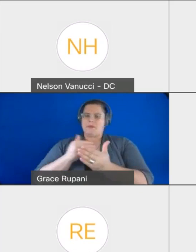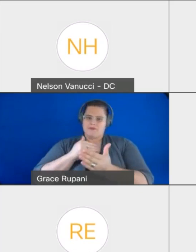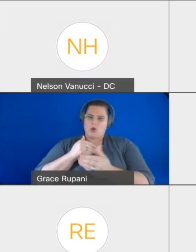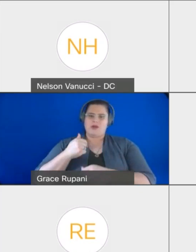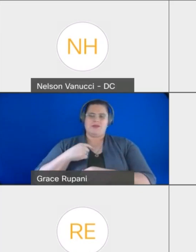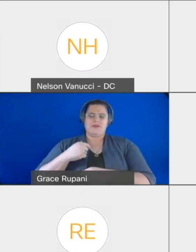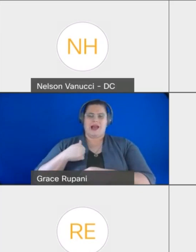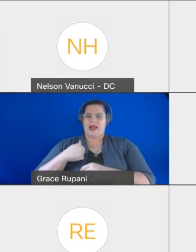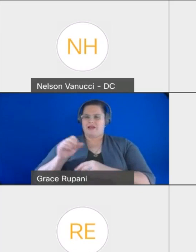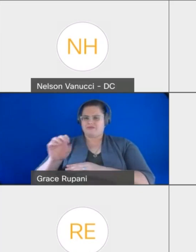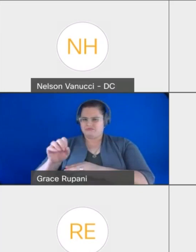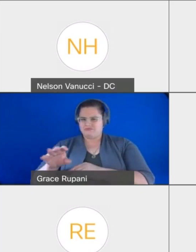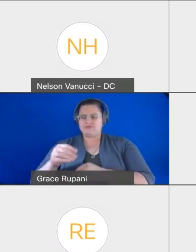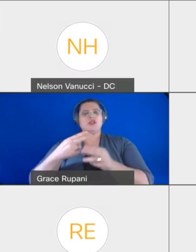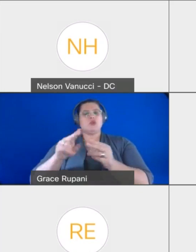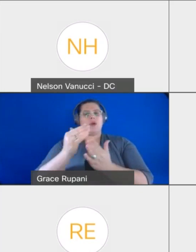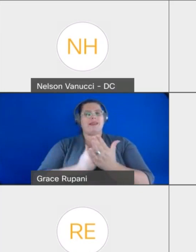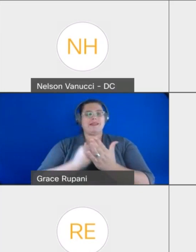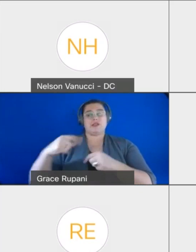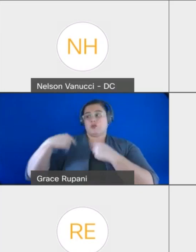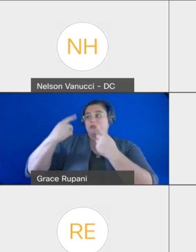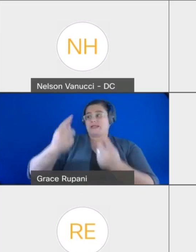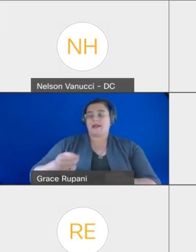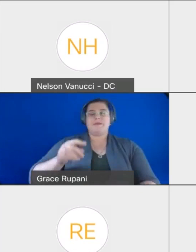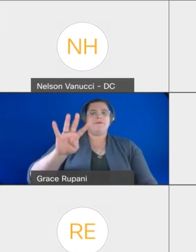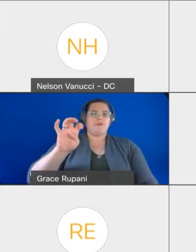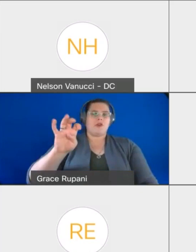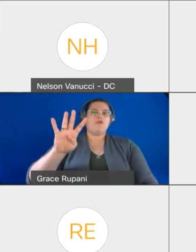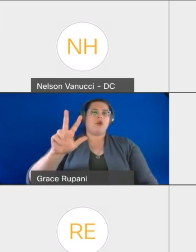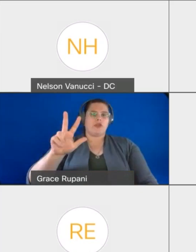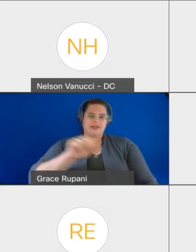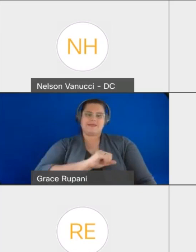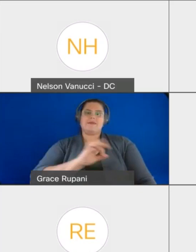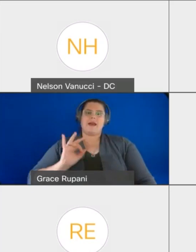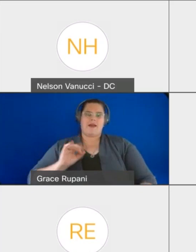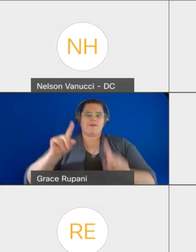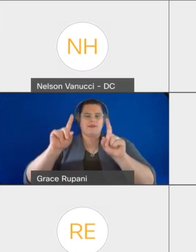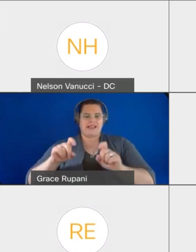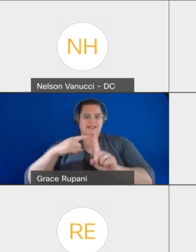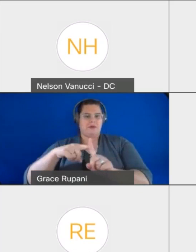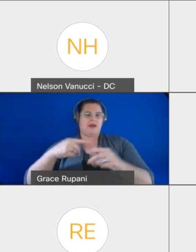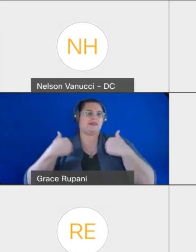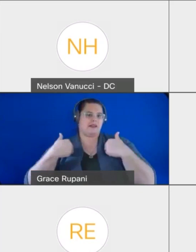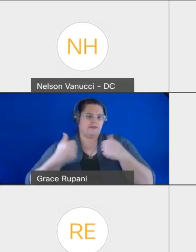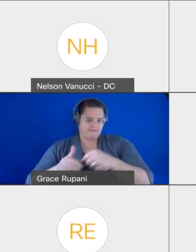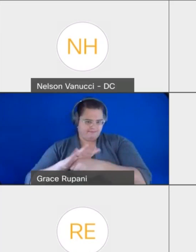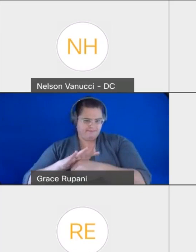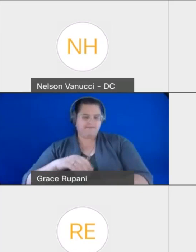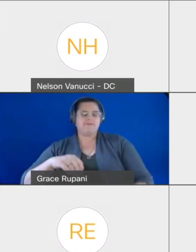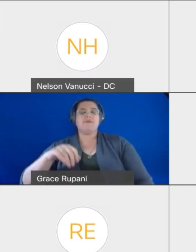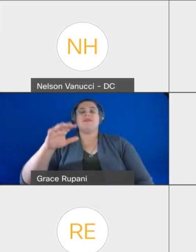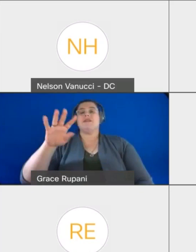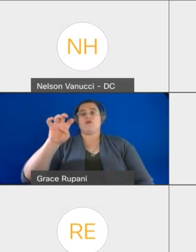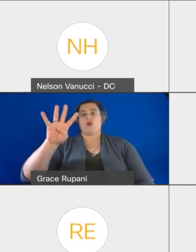So to date, it's been 443 provider staff. And to date, 8 deaths have